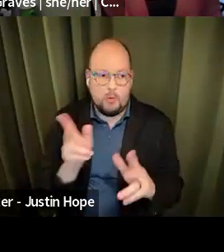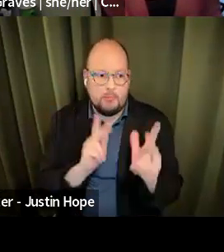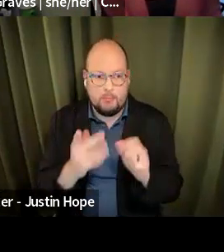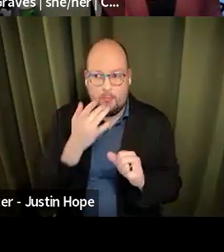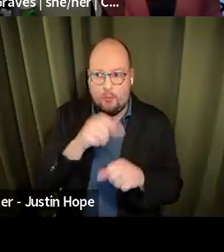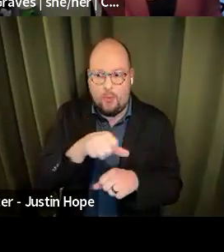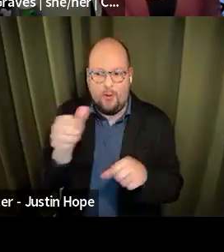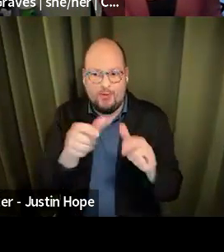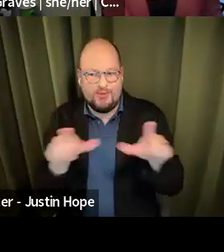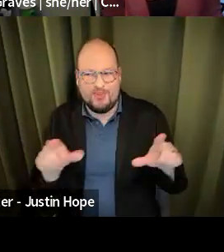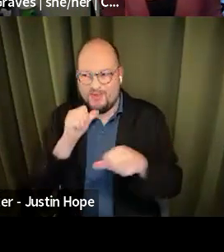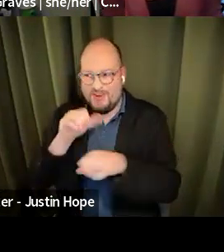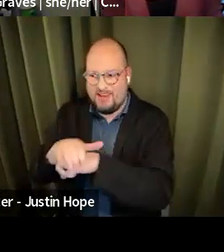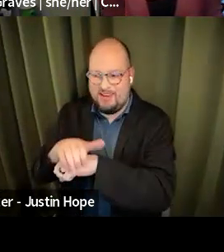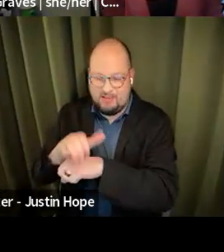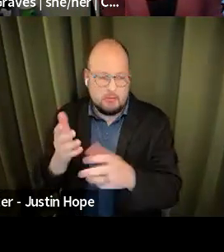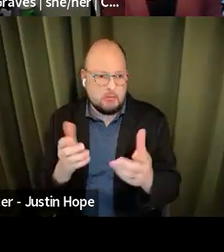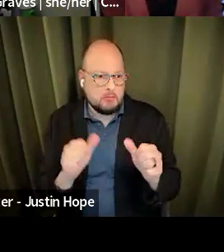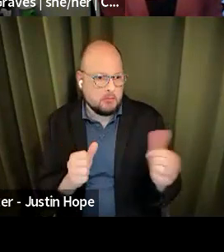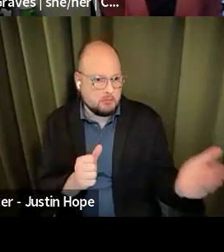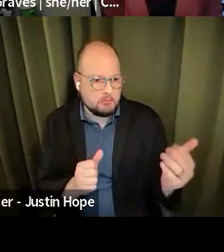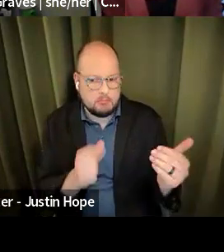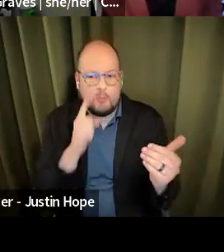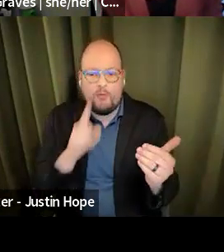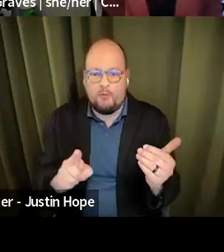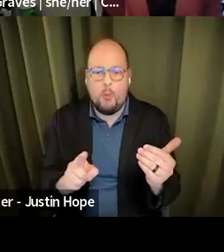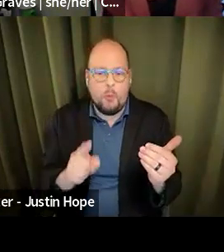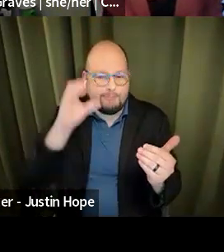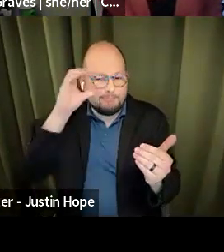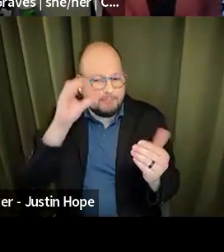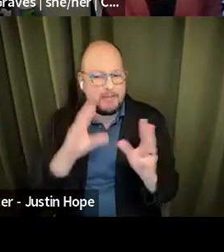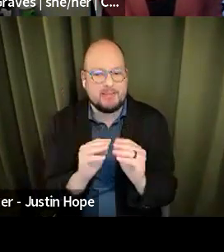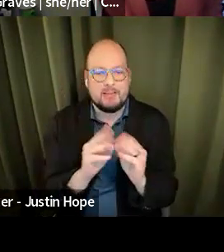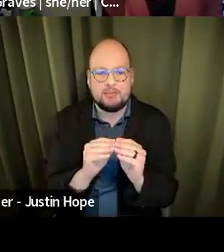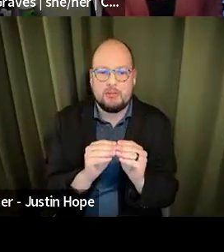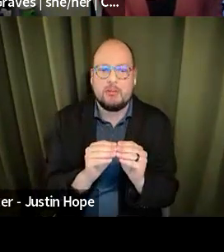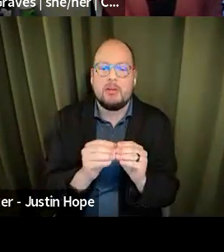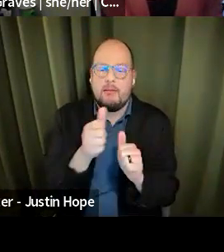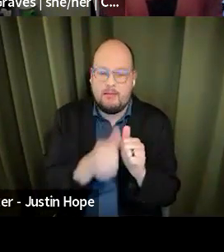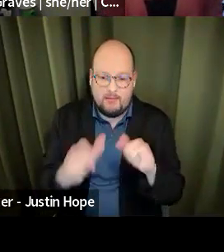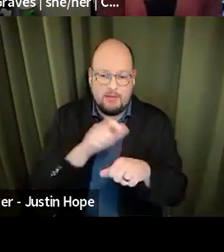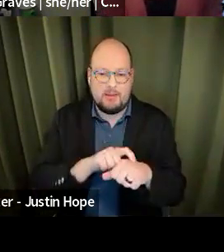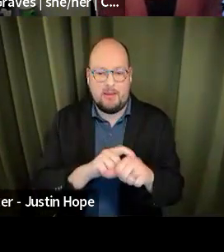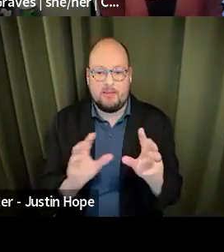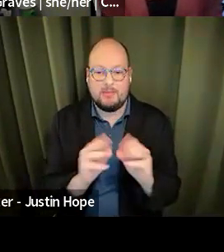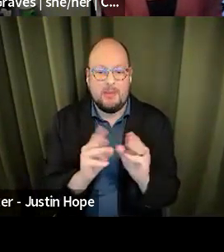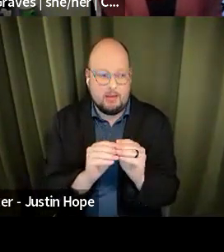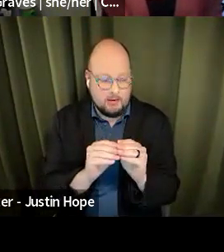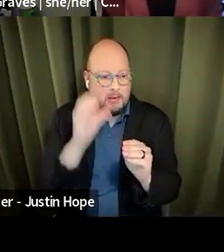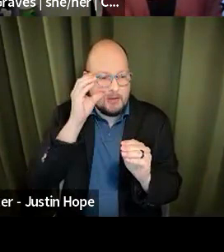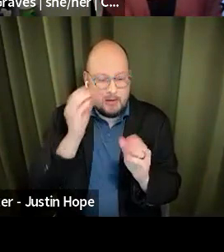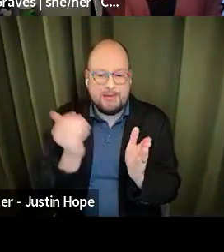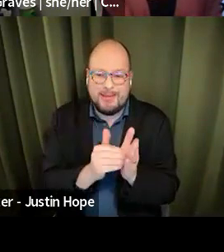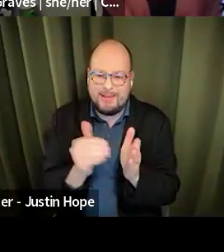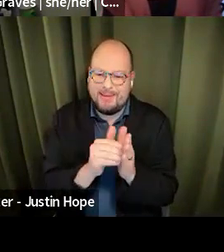sessions. And I mentioned in the chat, every single session, language access came up. And we learned a lot that, we